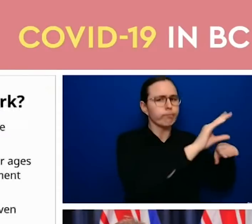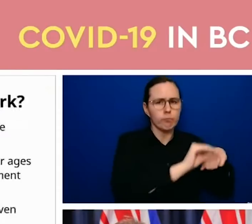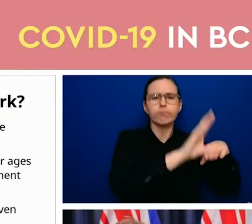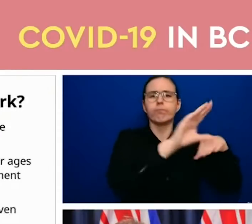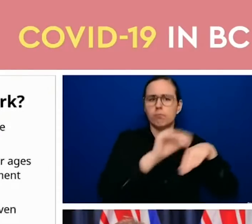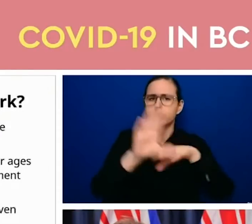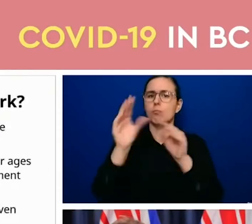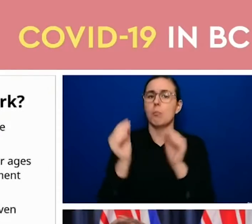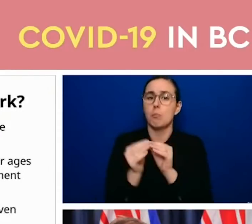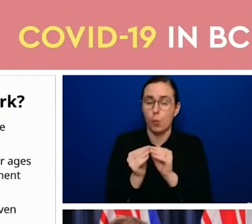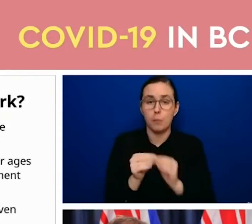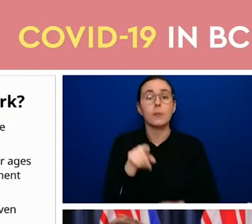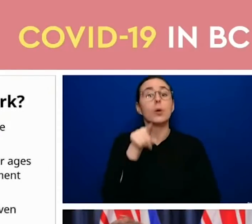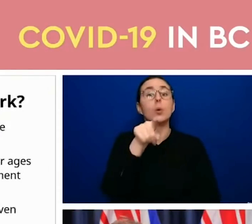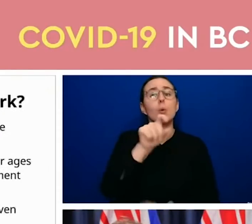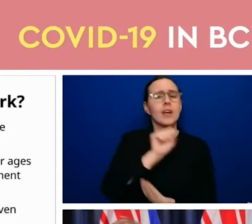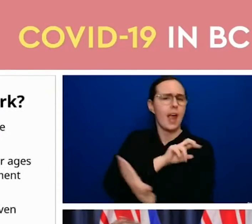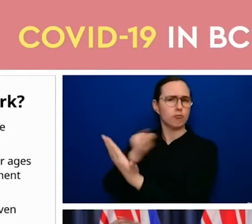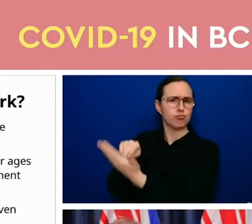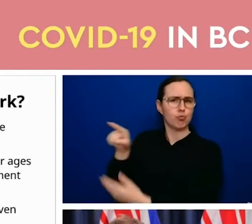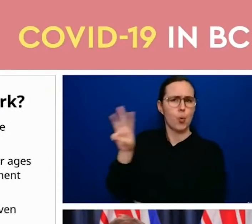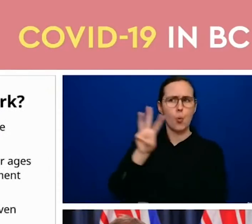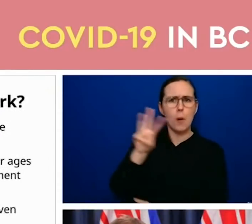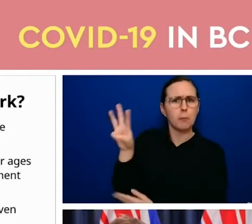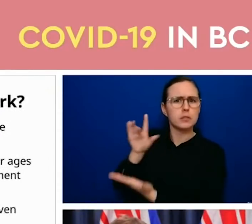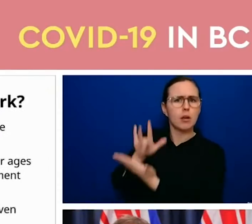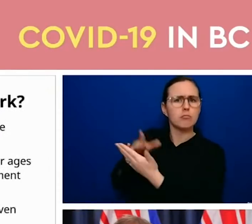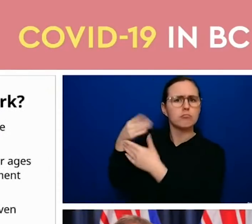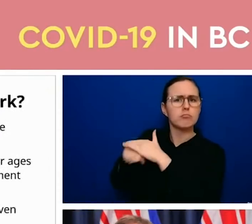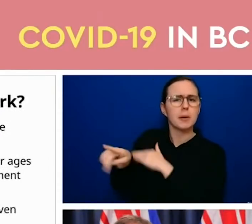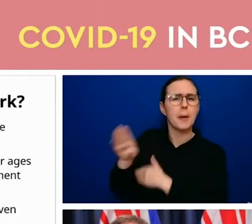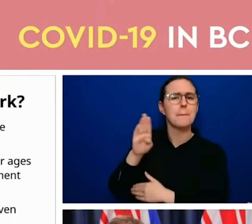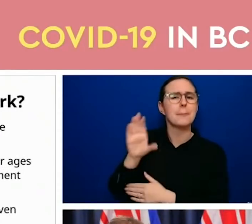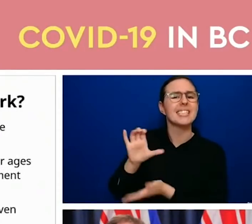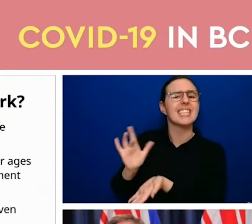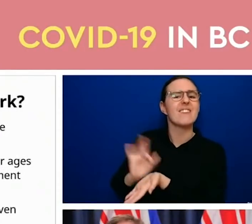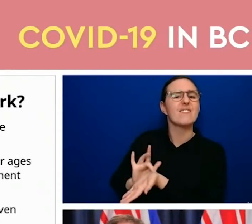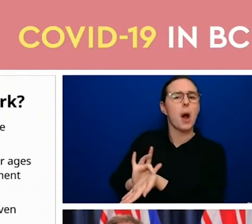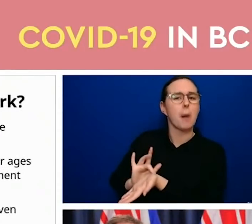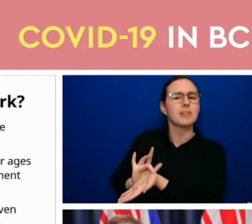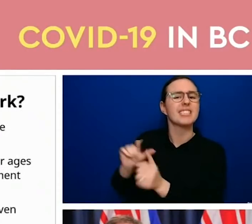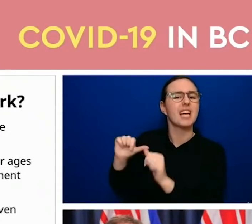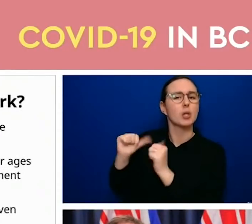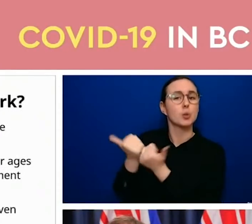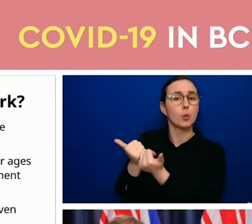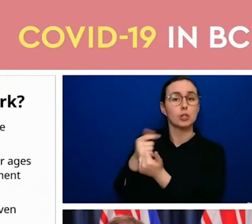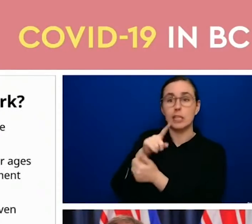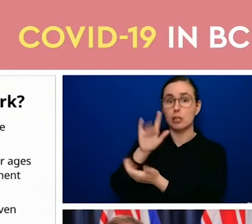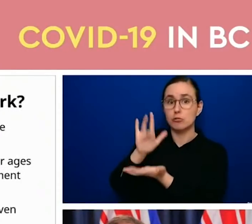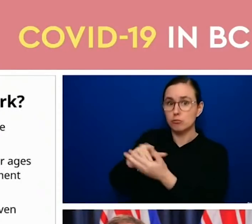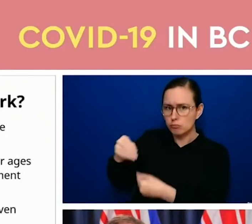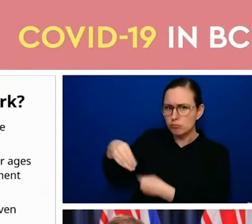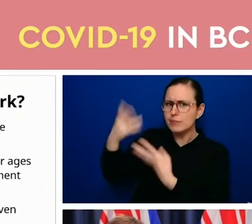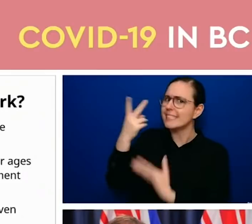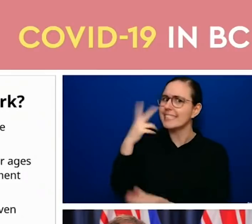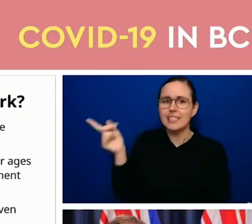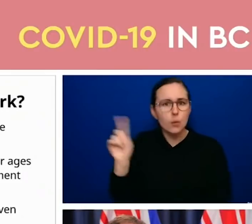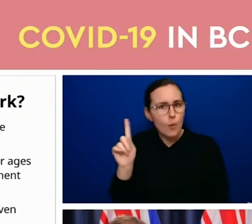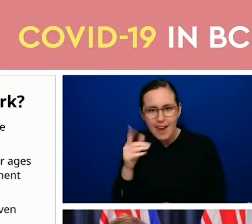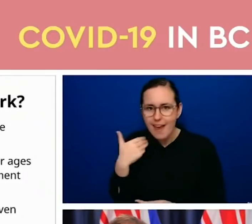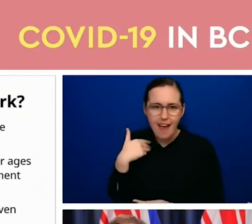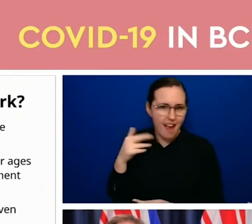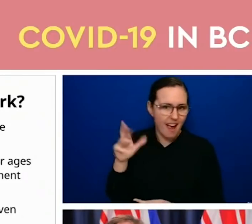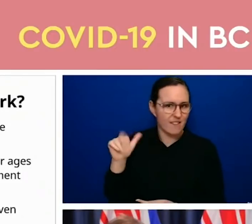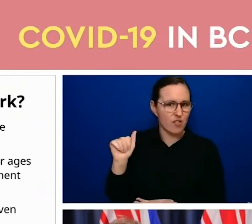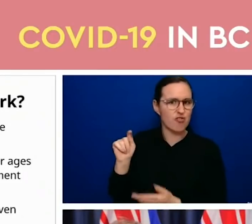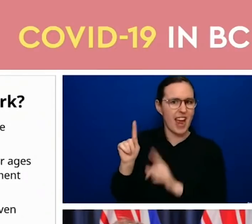are dispensing tests. How will it work? Well, for starters, we're going to use the same approach we've taken throughout the pandemic and